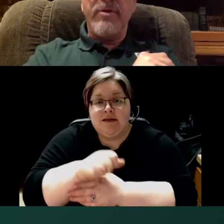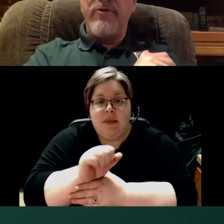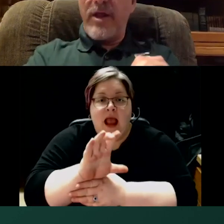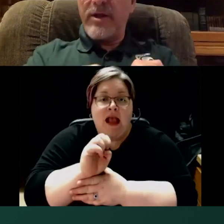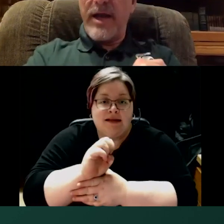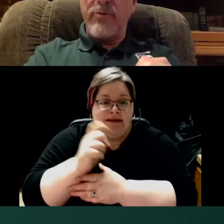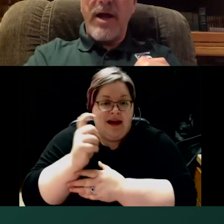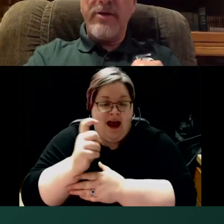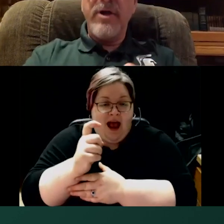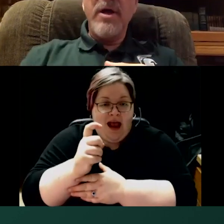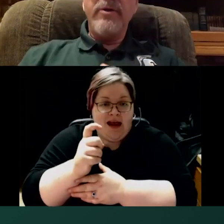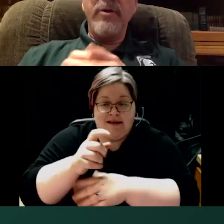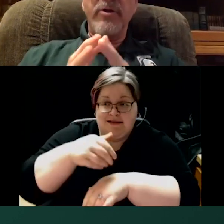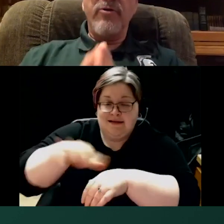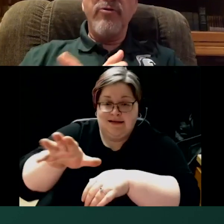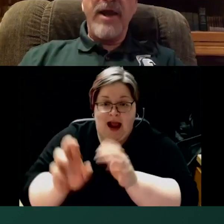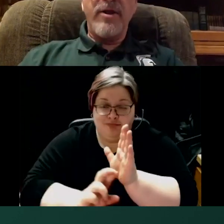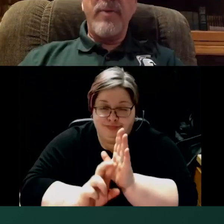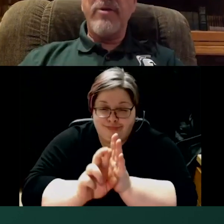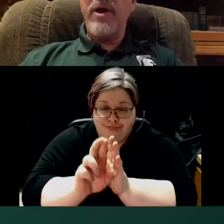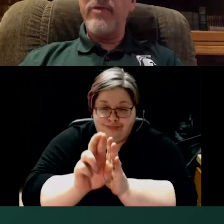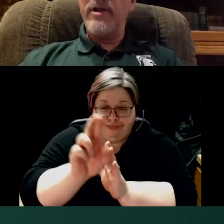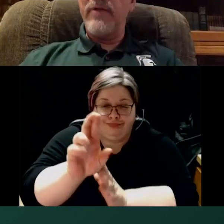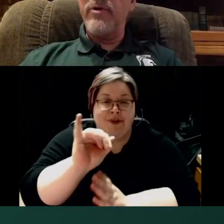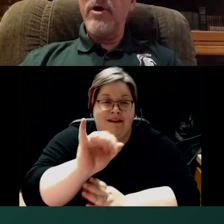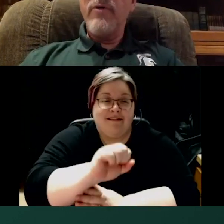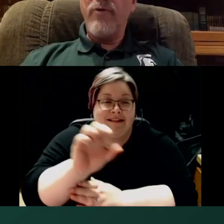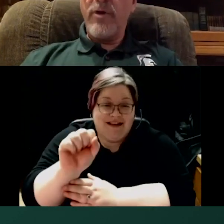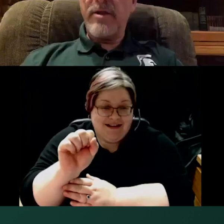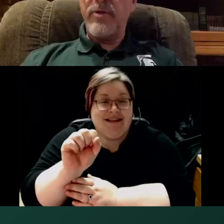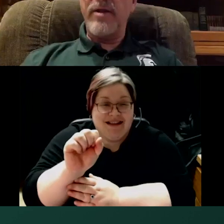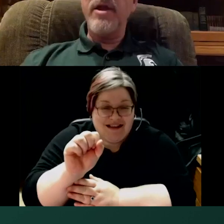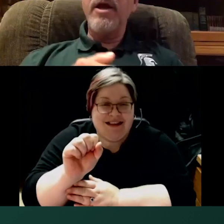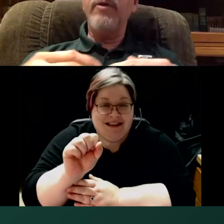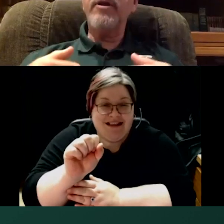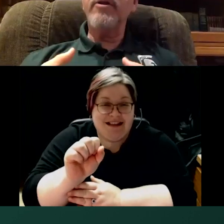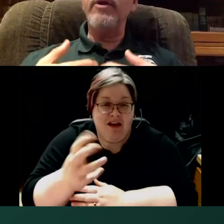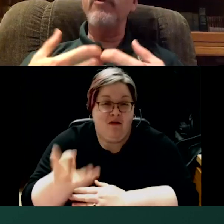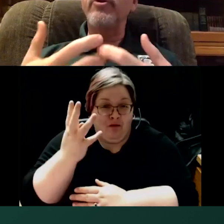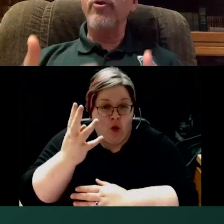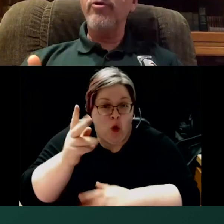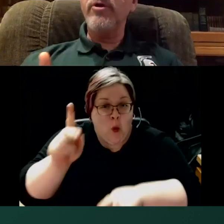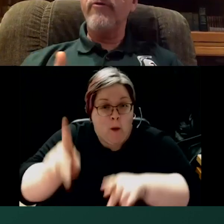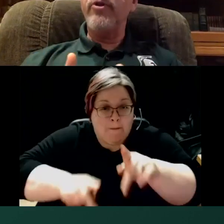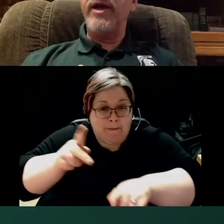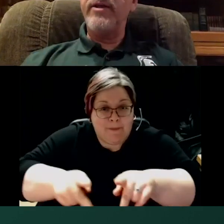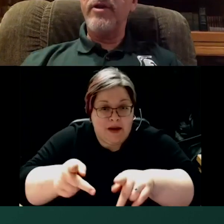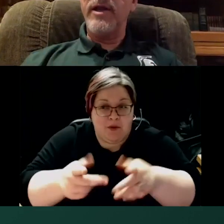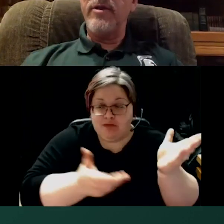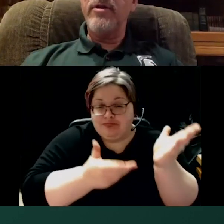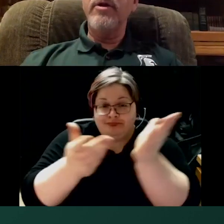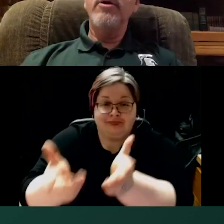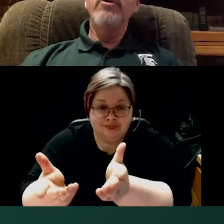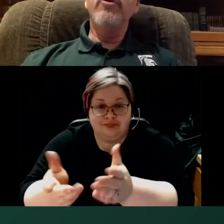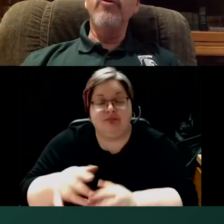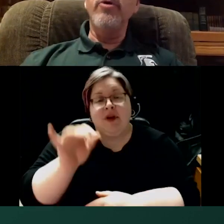Station. They used a Falcon 9 rocket. They used a Crew Dragon spacecraft, and they delivered 4 astronauts. This is the return of the United